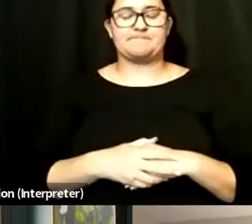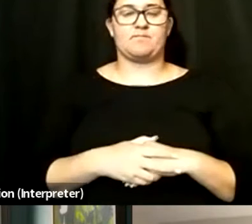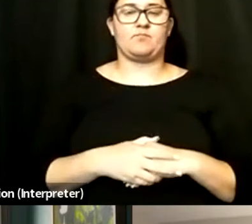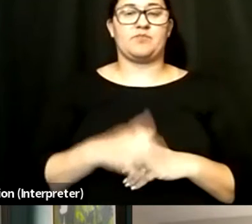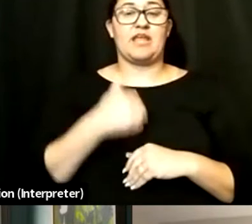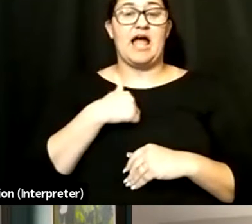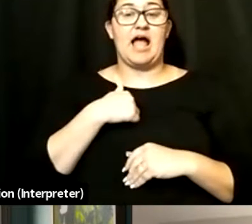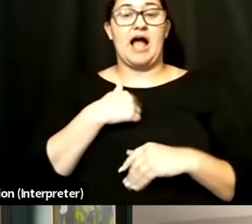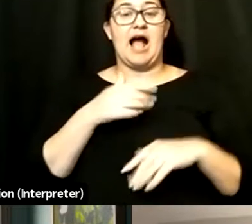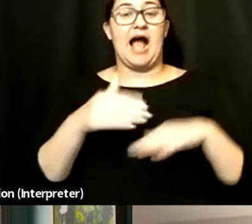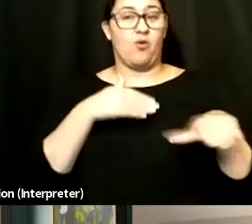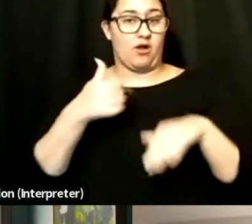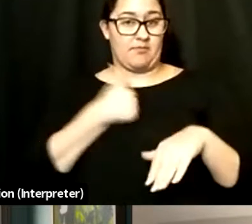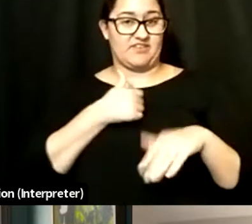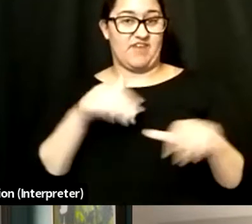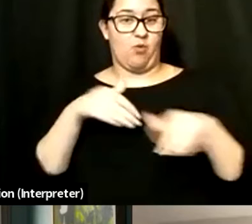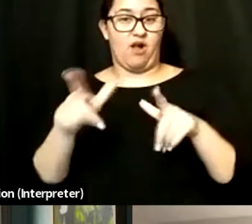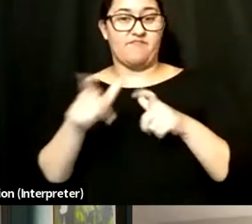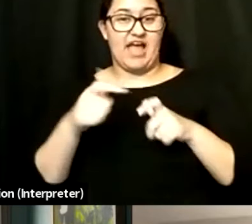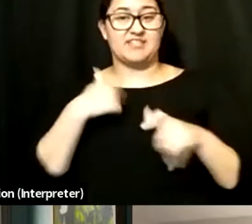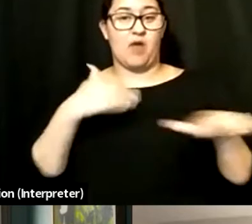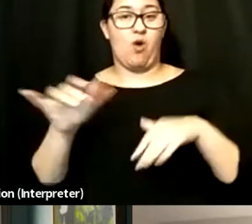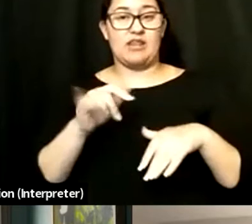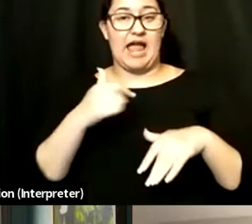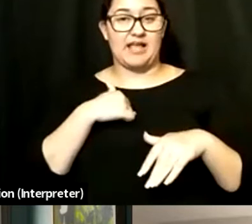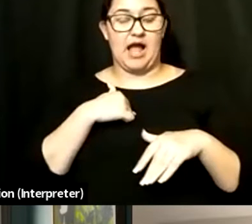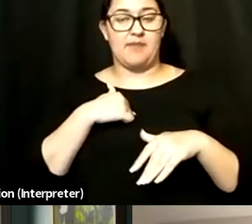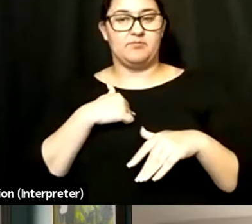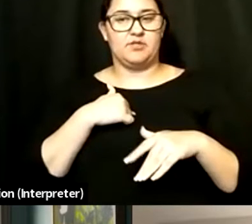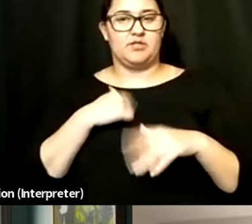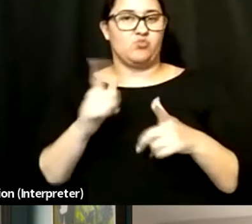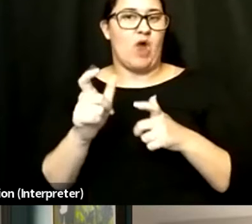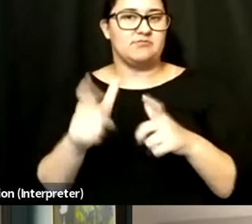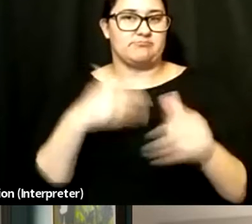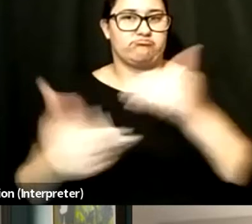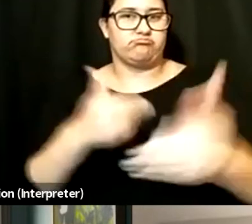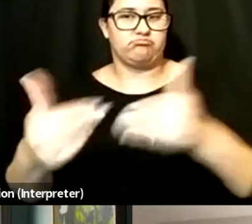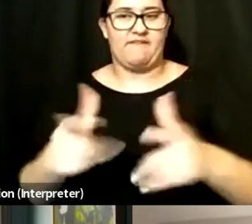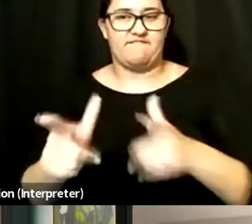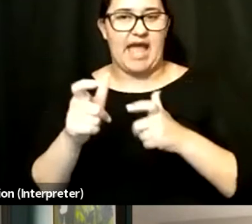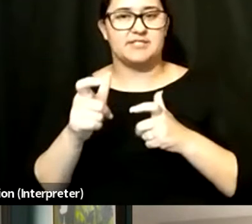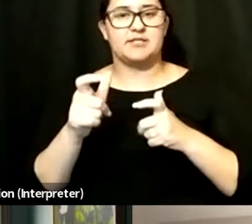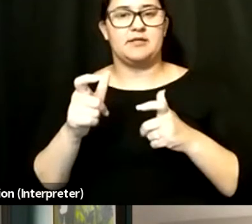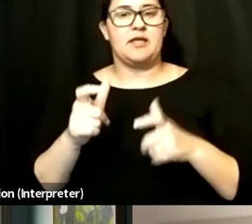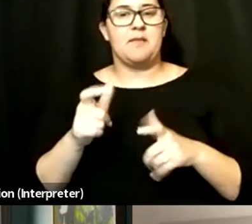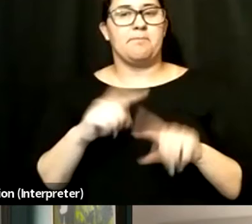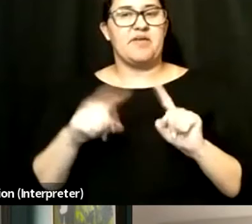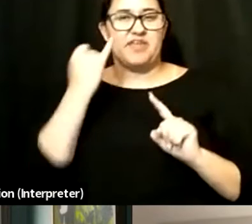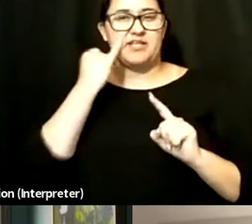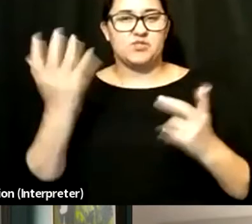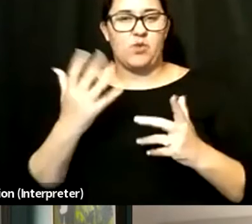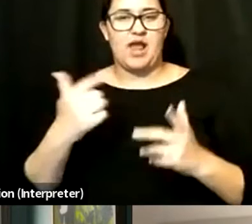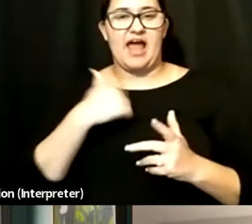I walk super fast and I'll walk like I'm rushing, even though I have nowhere to rush to. All in the idea that like I'm